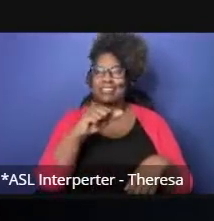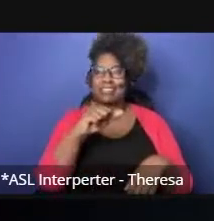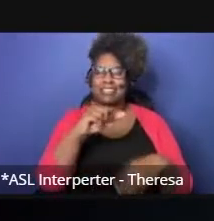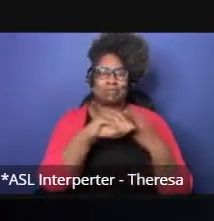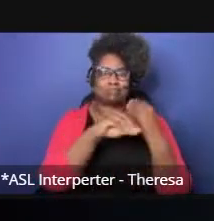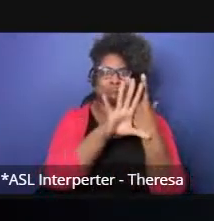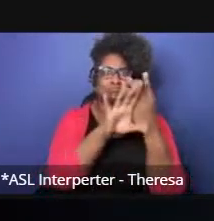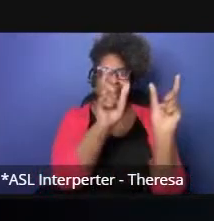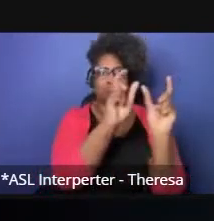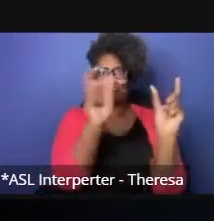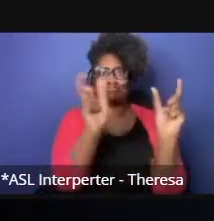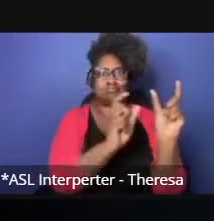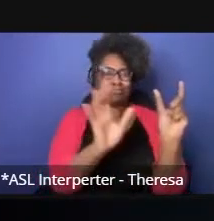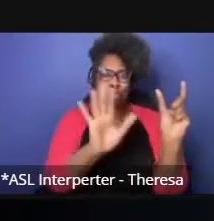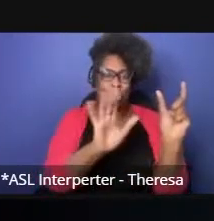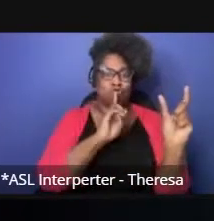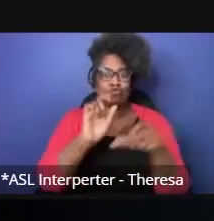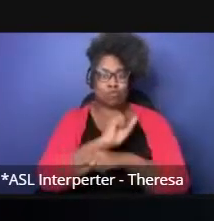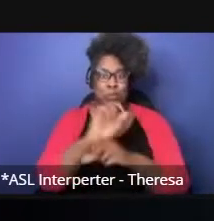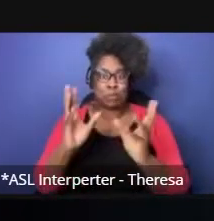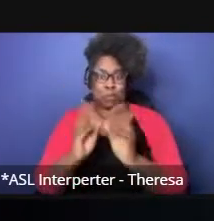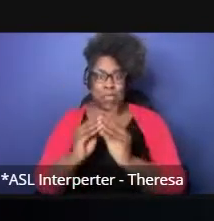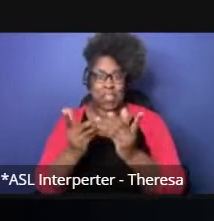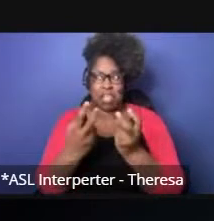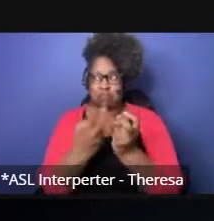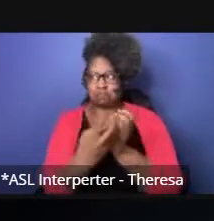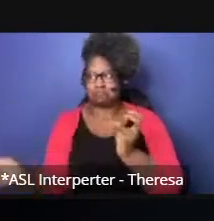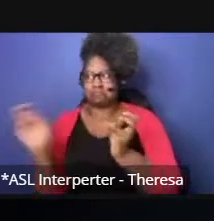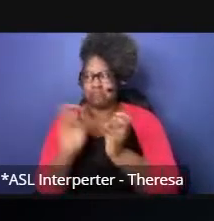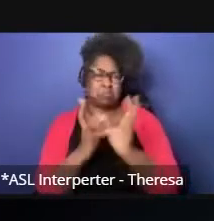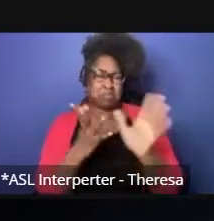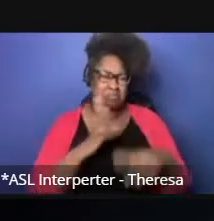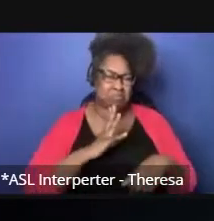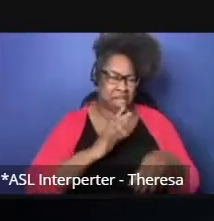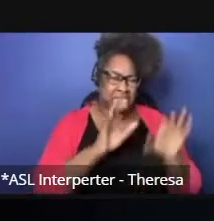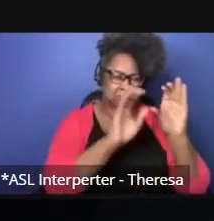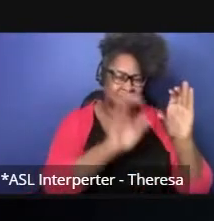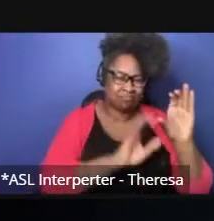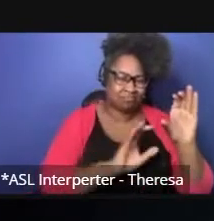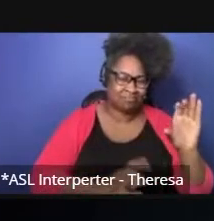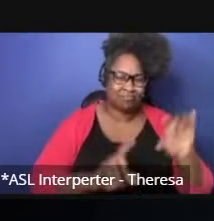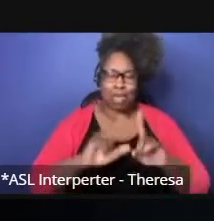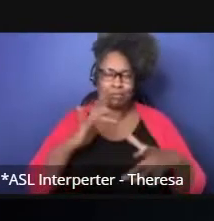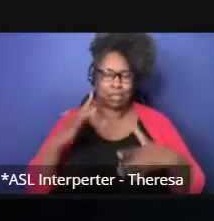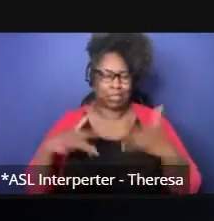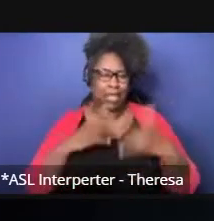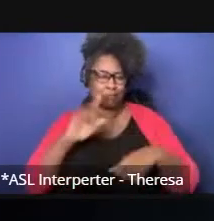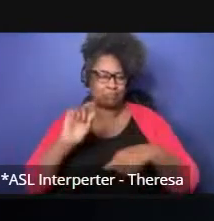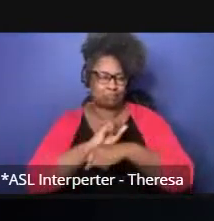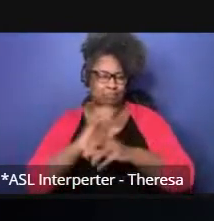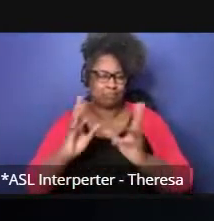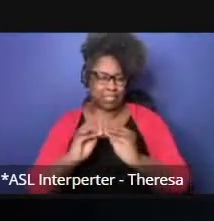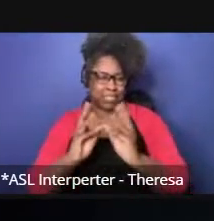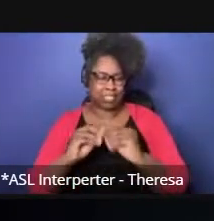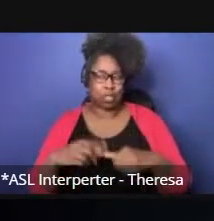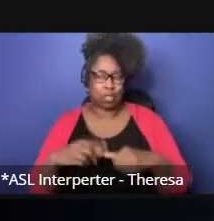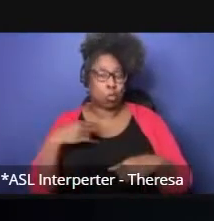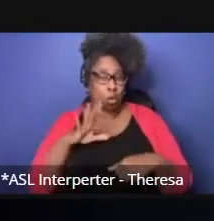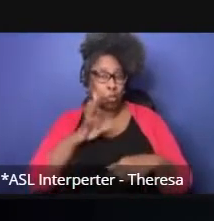box. Nothing wrong with that, but anyway, I'm excited about having that. We are going to feed everyone,